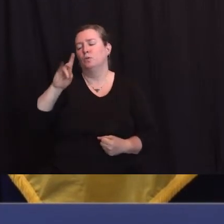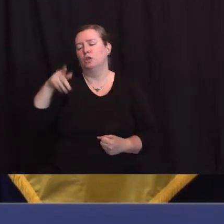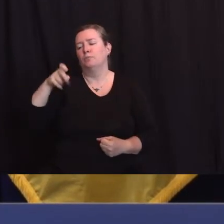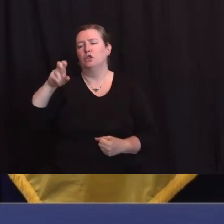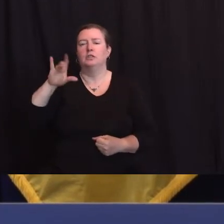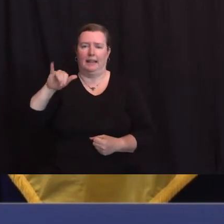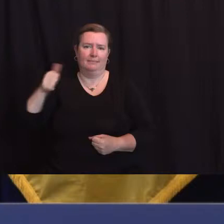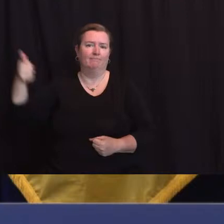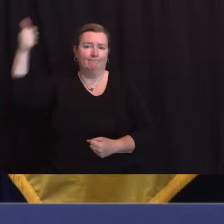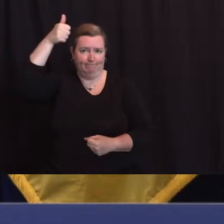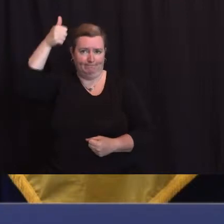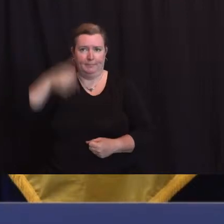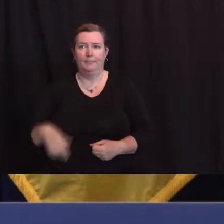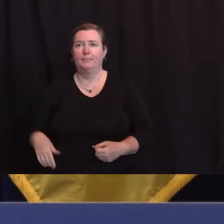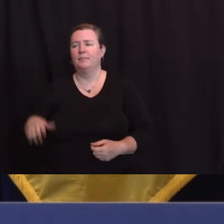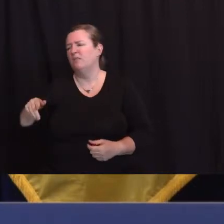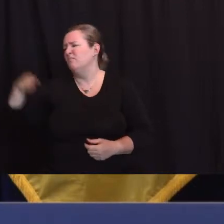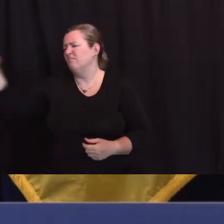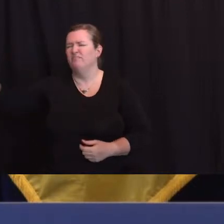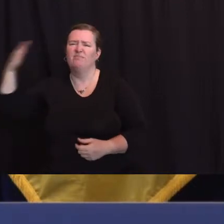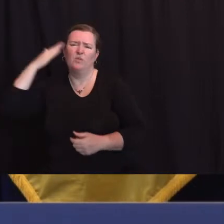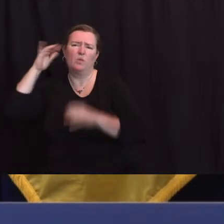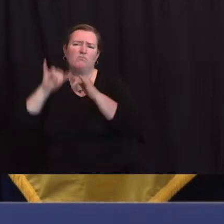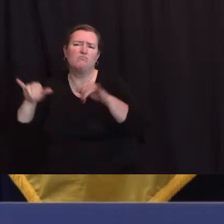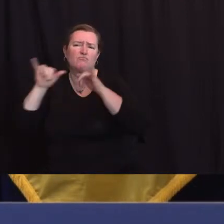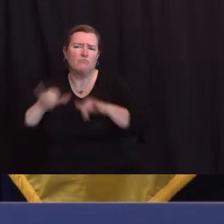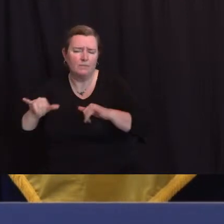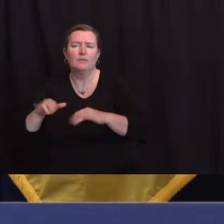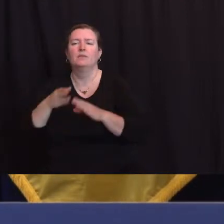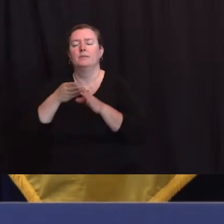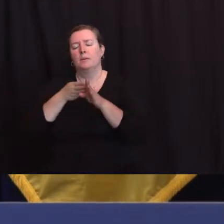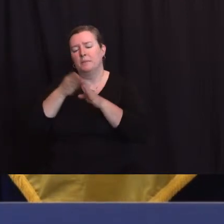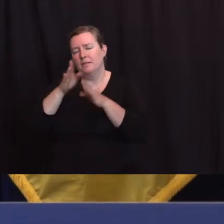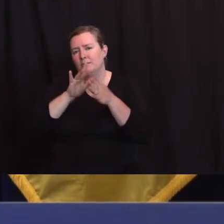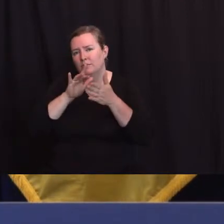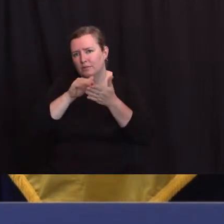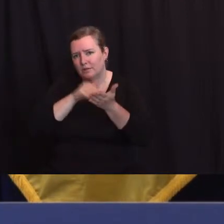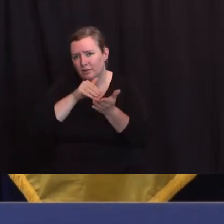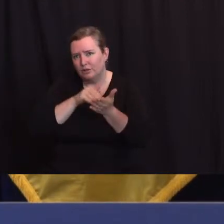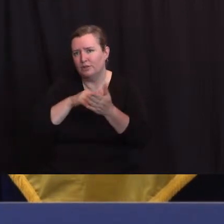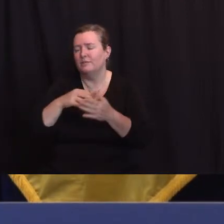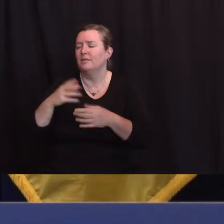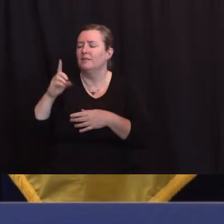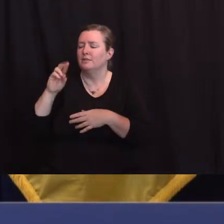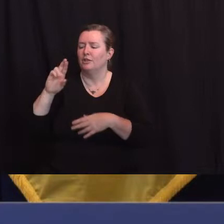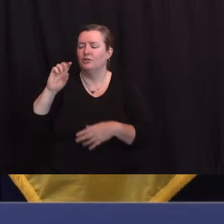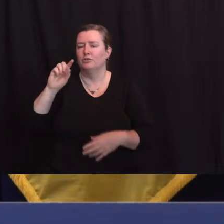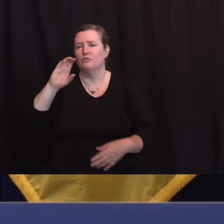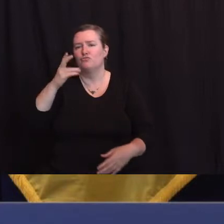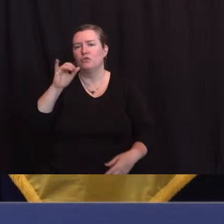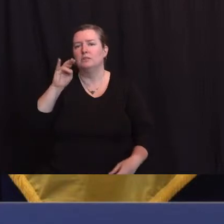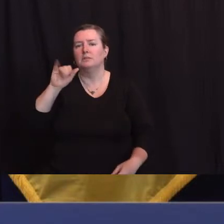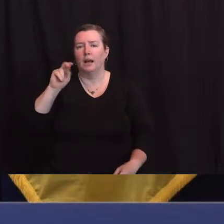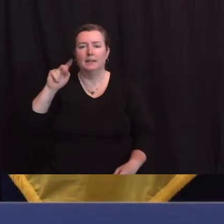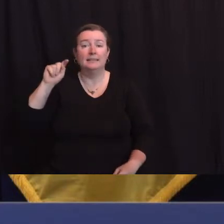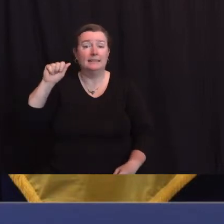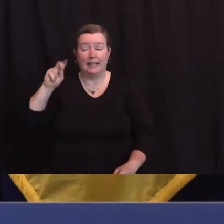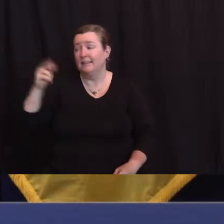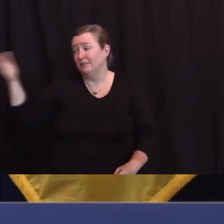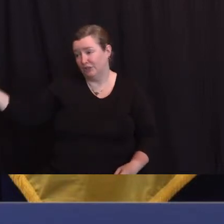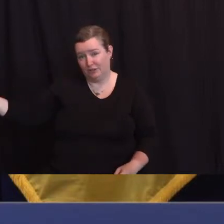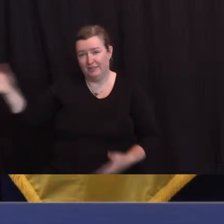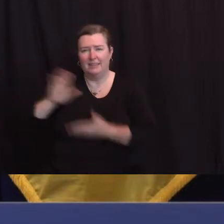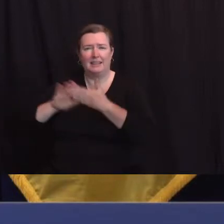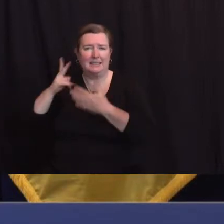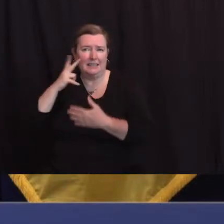right, another familiar face, the state's epidemiologist, Dr. Christina Tan. Great to have you both. Guy to my left needs no introduction, the Superintendent of the State